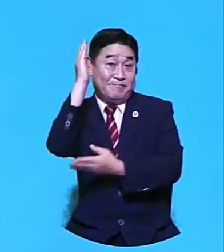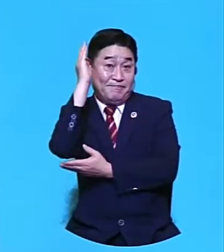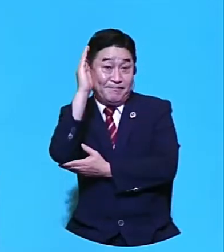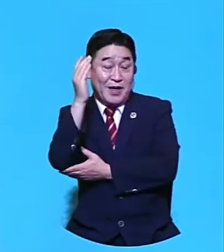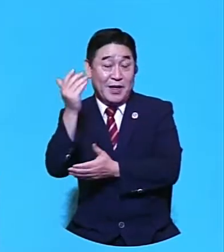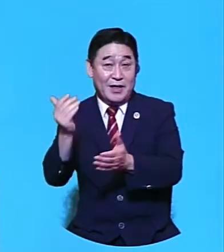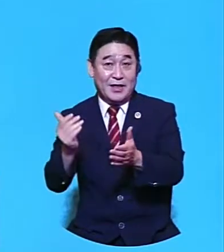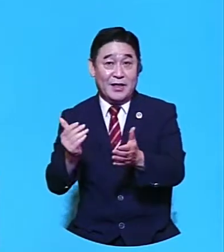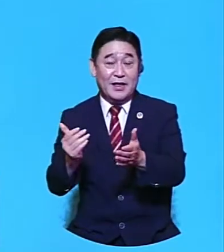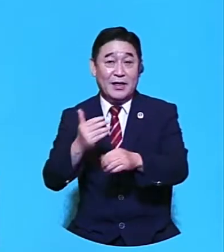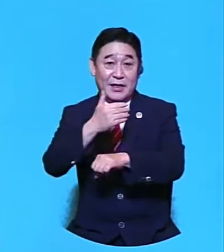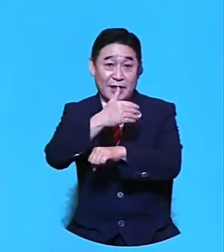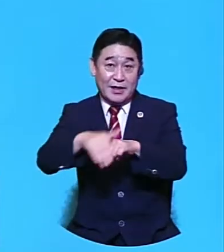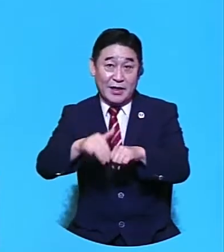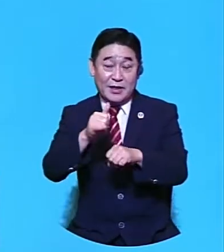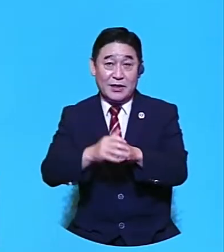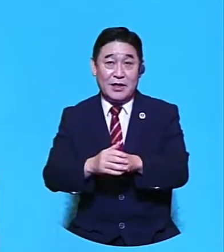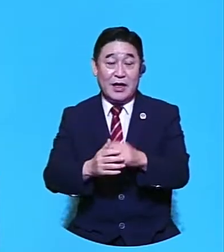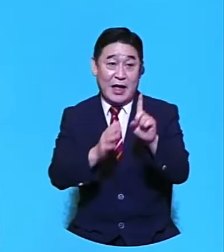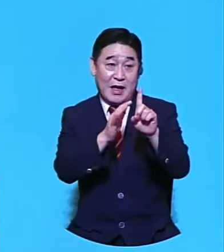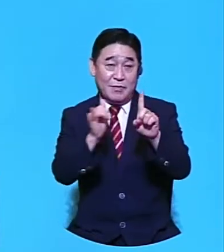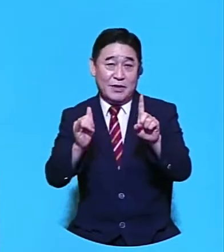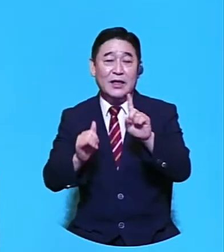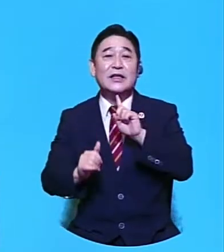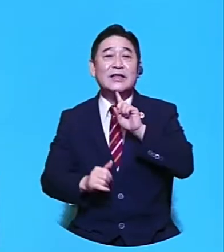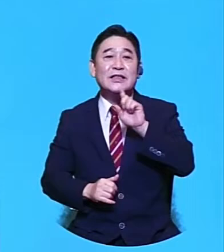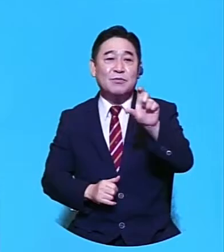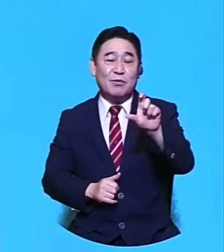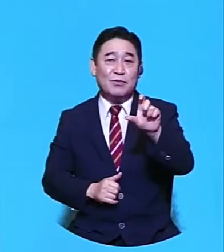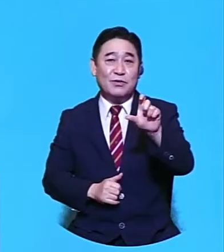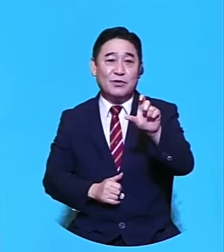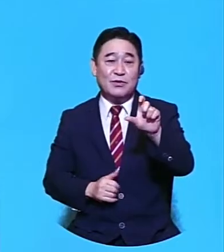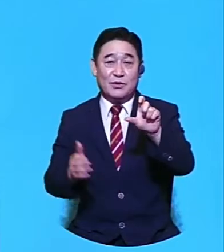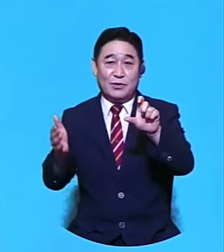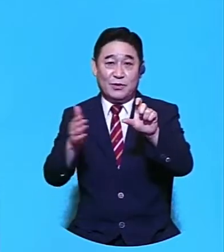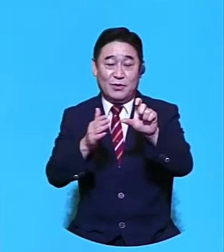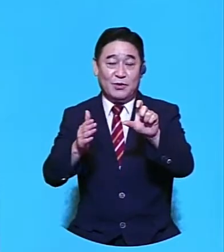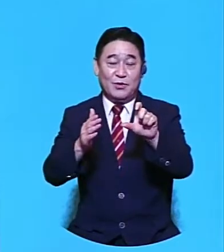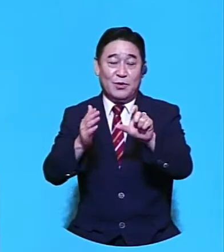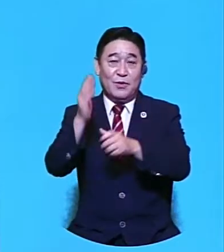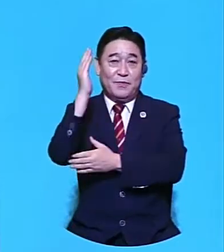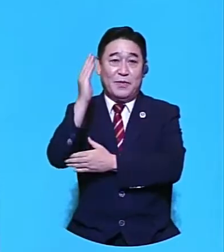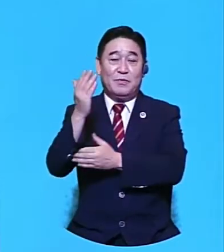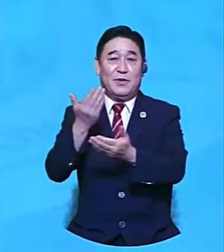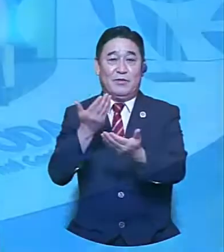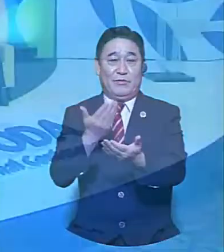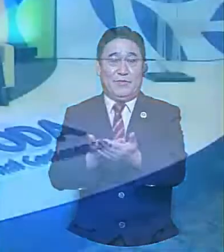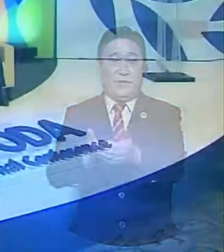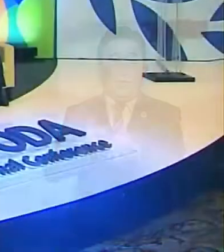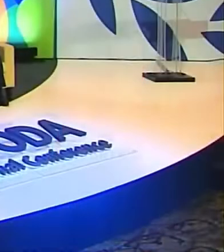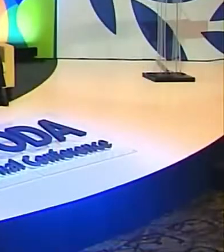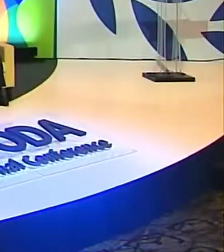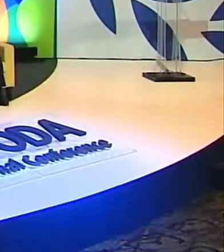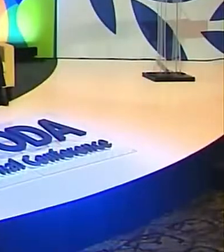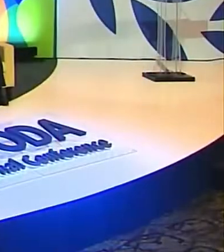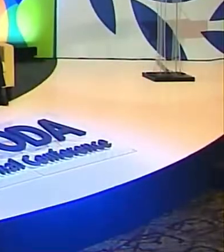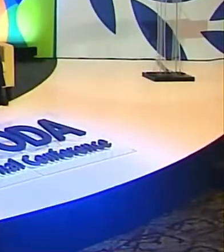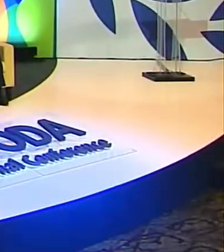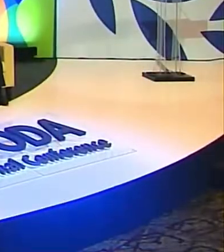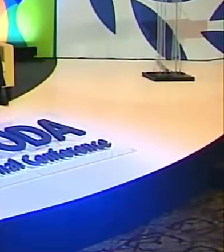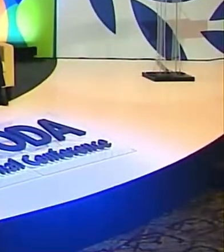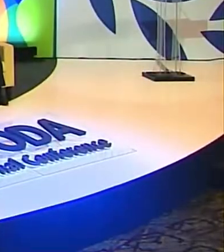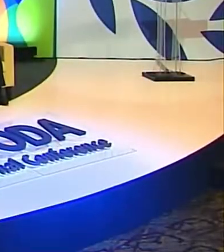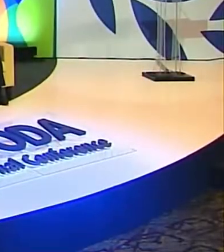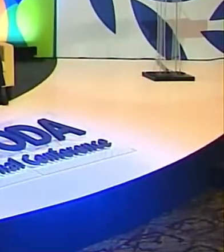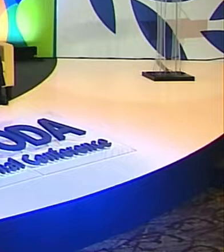speaker has 15 minutes or plus minus, okay? And then we have obviously one